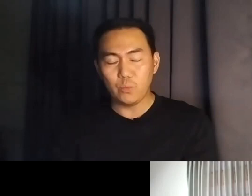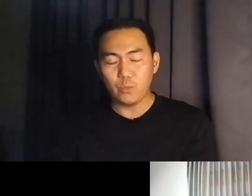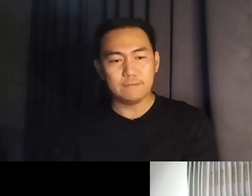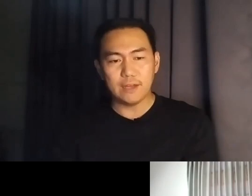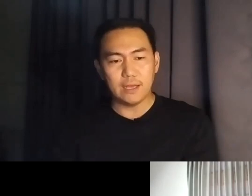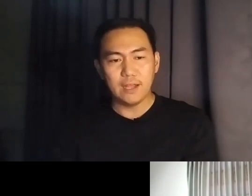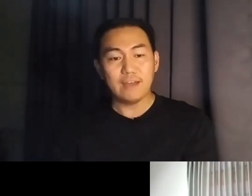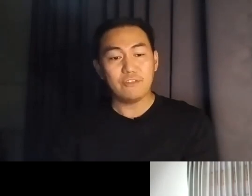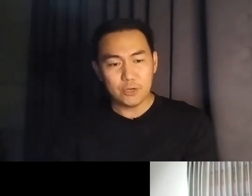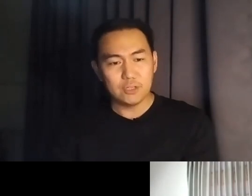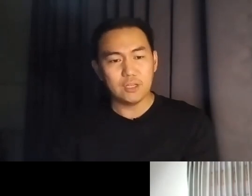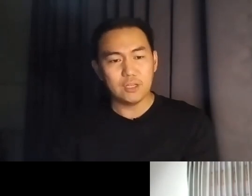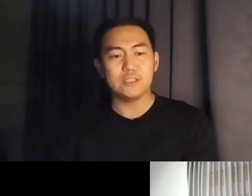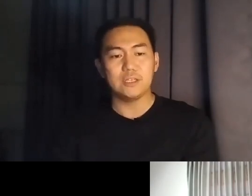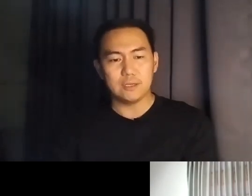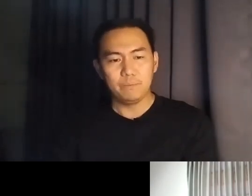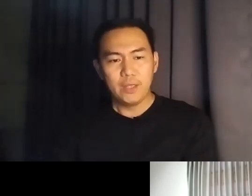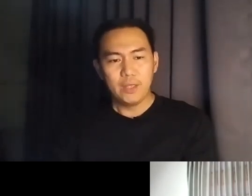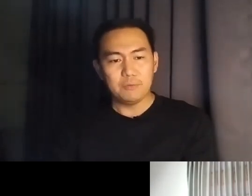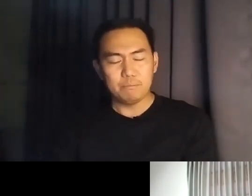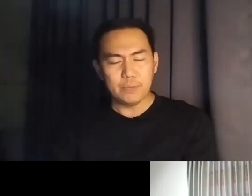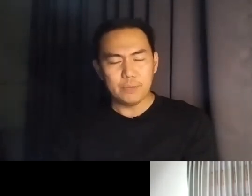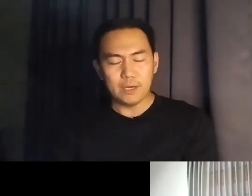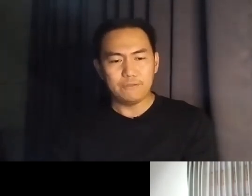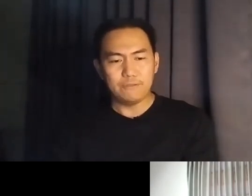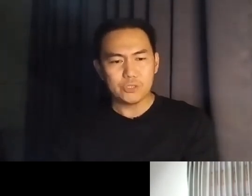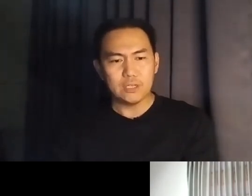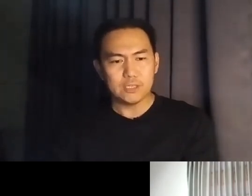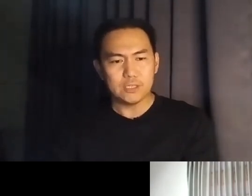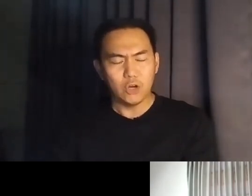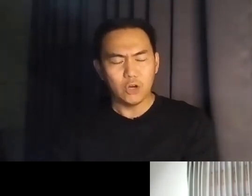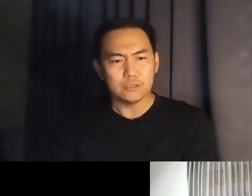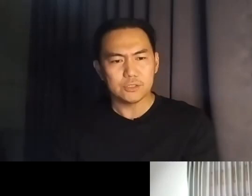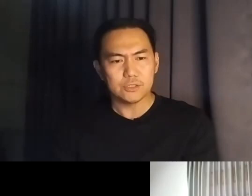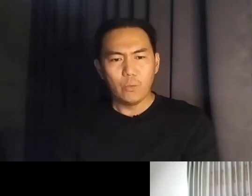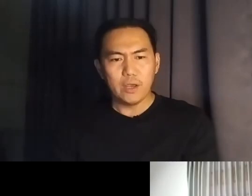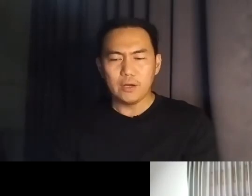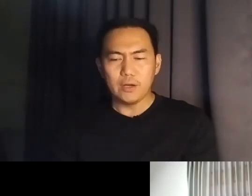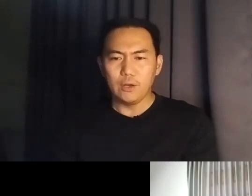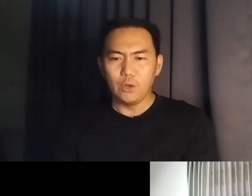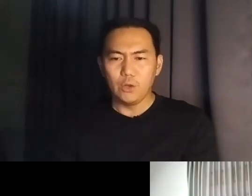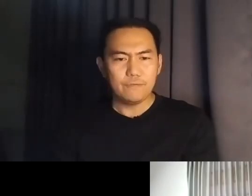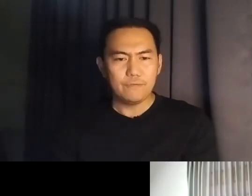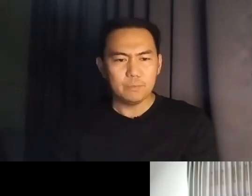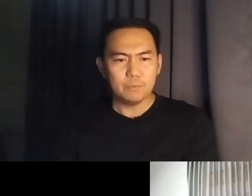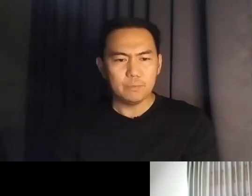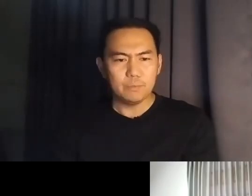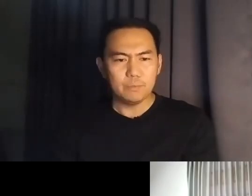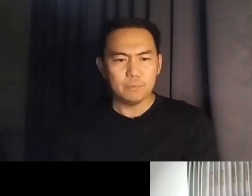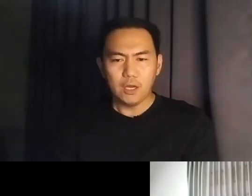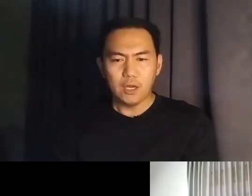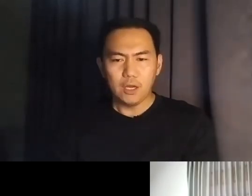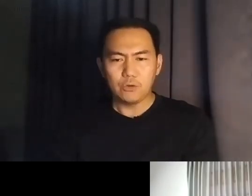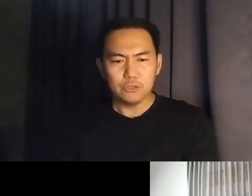And I have personally seen it, and I've personally seen operations where law enforcement